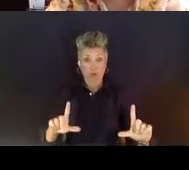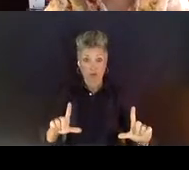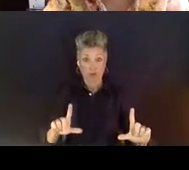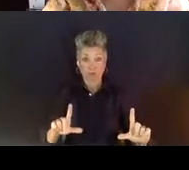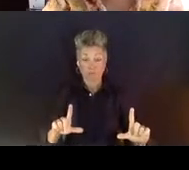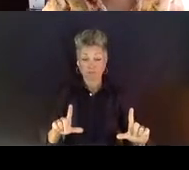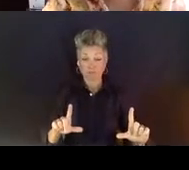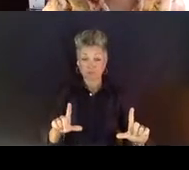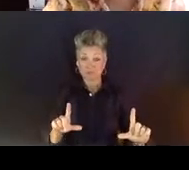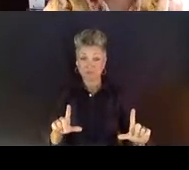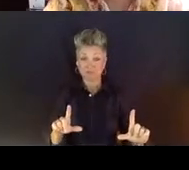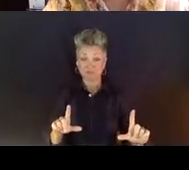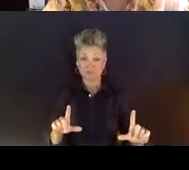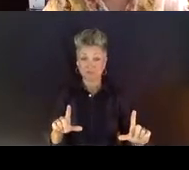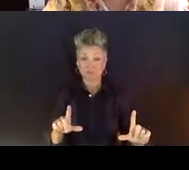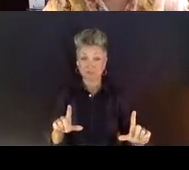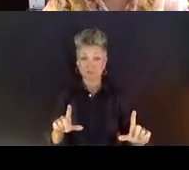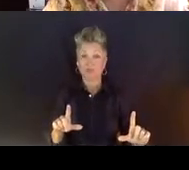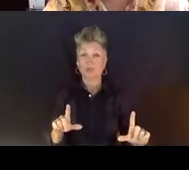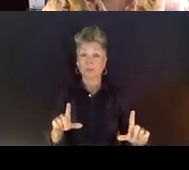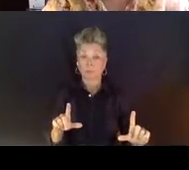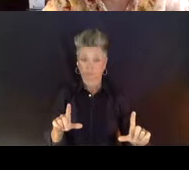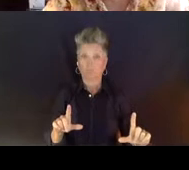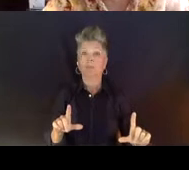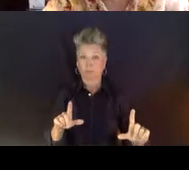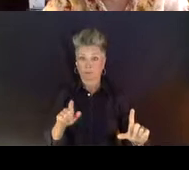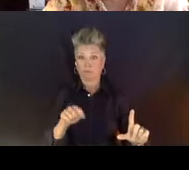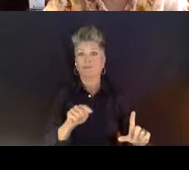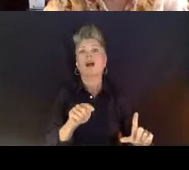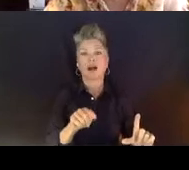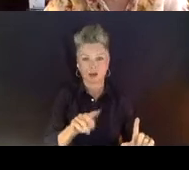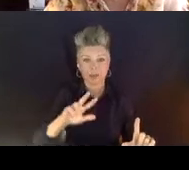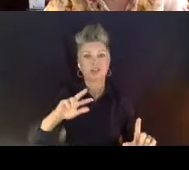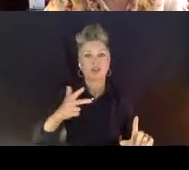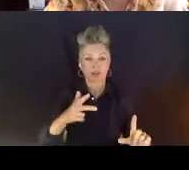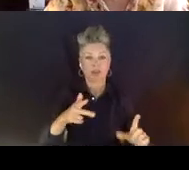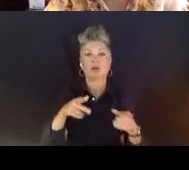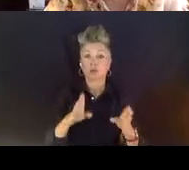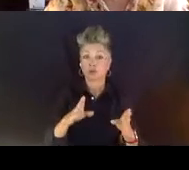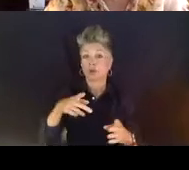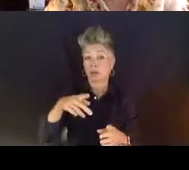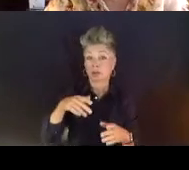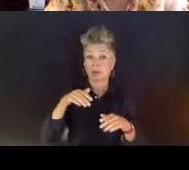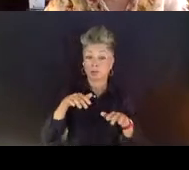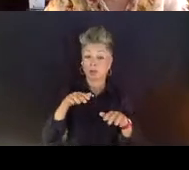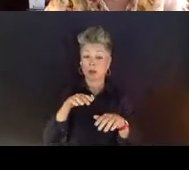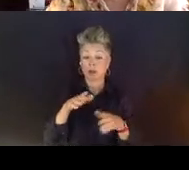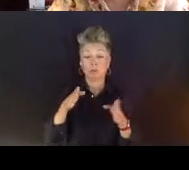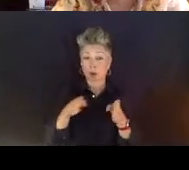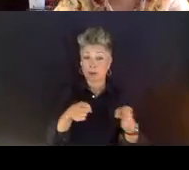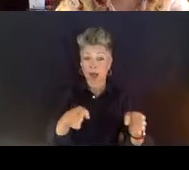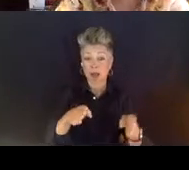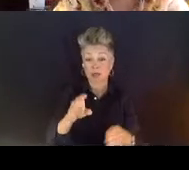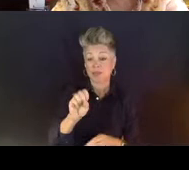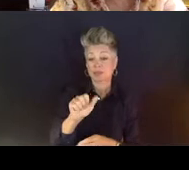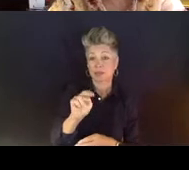end of my slide is the 3rd Street Promenade in Santa Monica, California. And on the